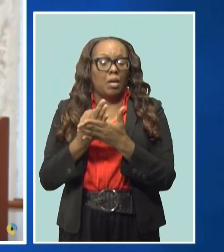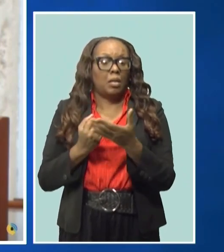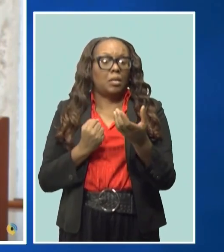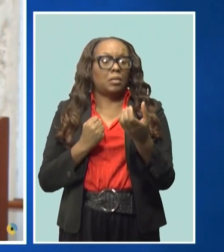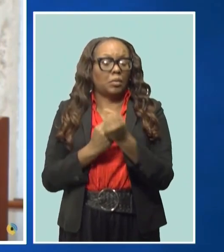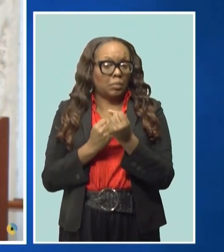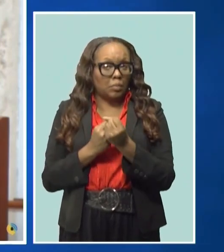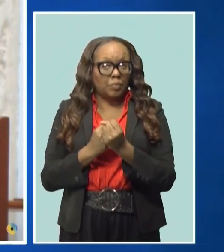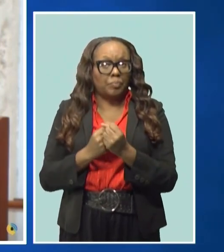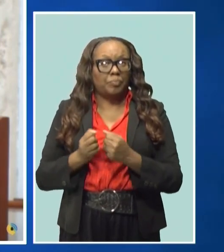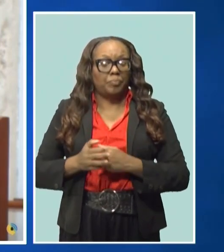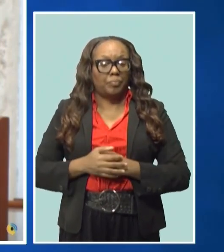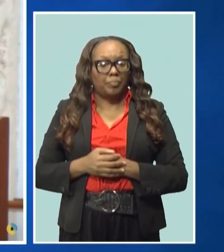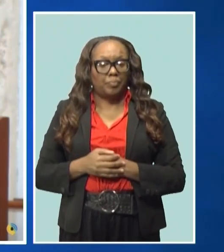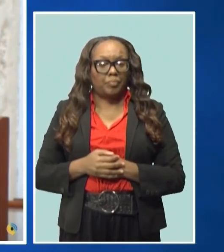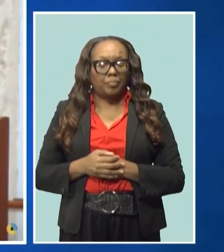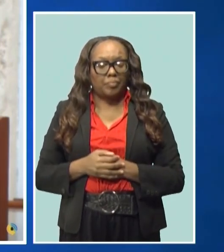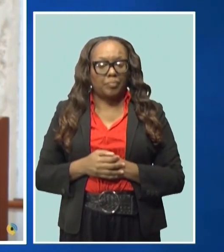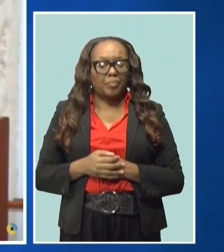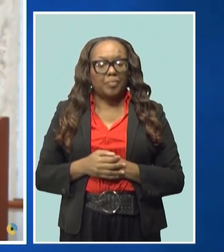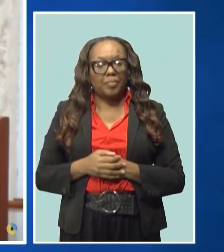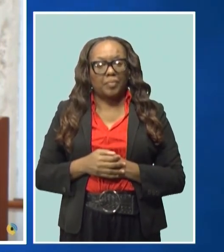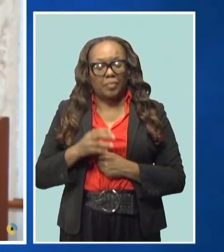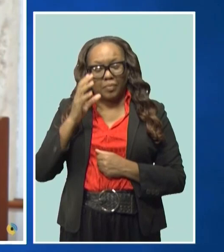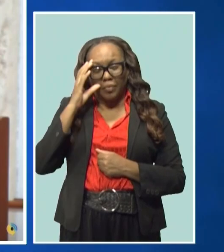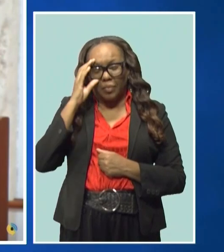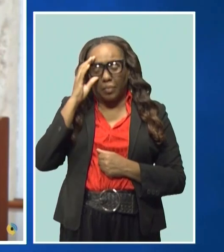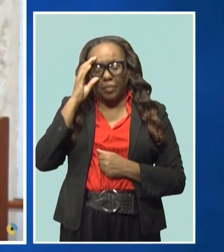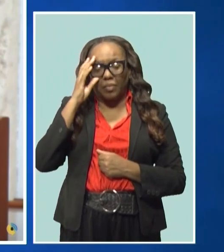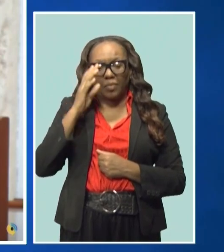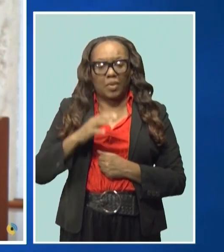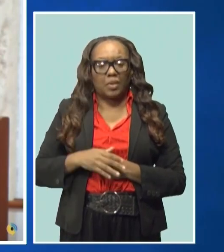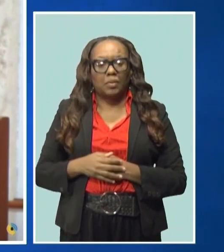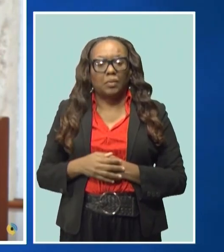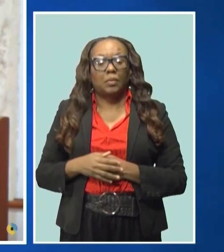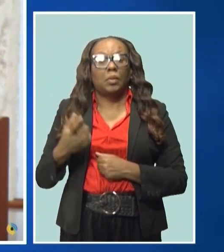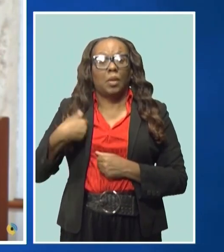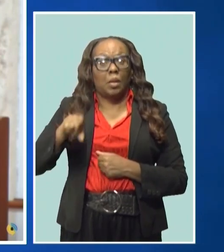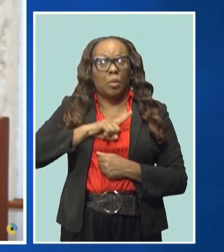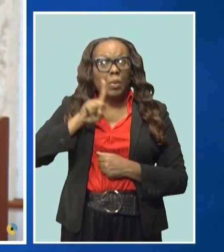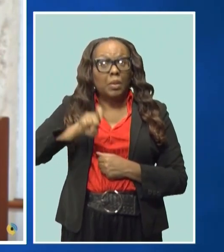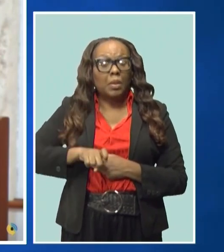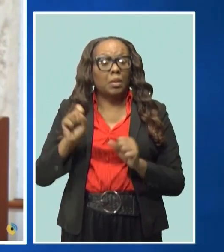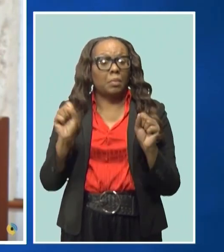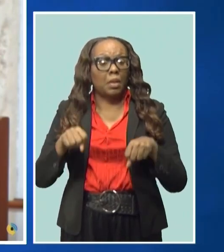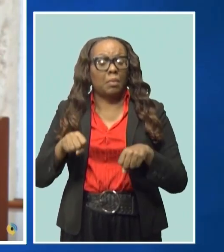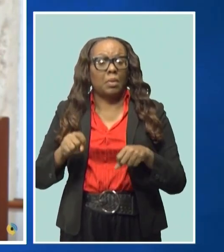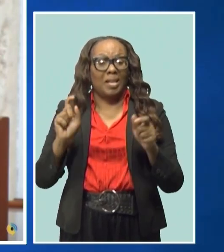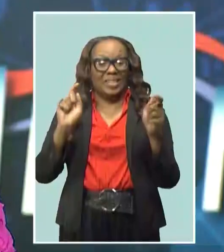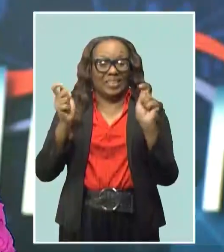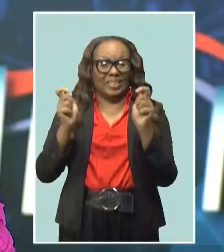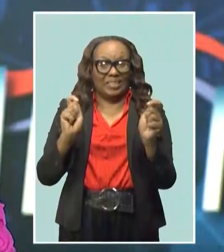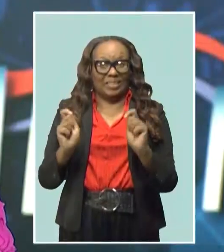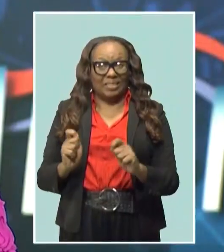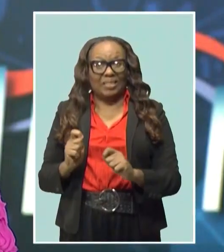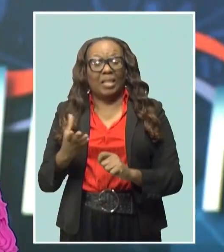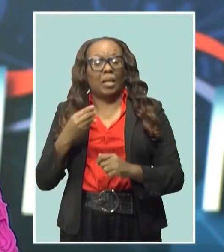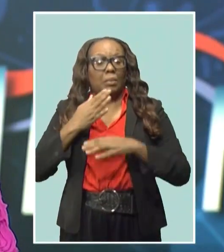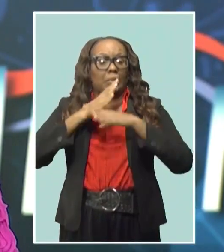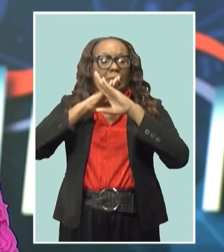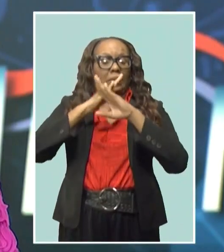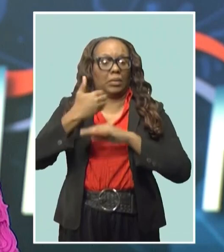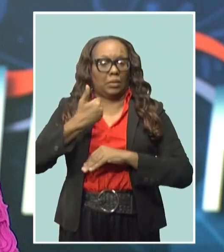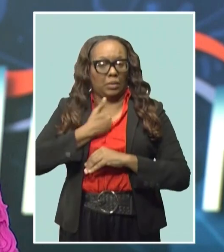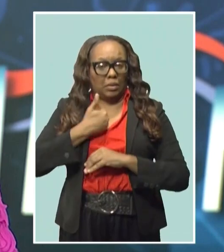with destiny, a race to be able to adapt and, yes, to become resilient.